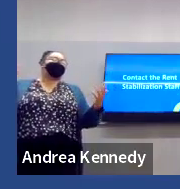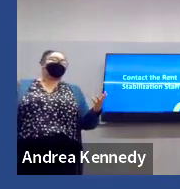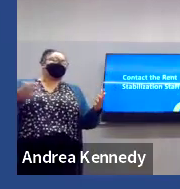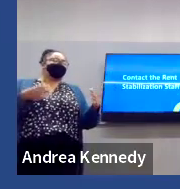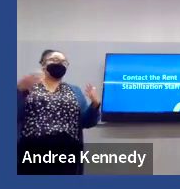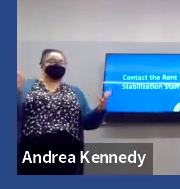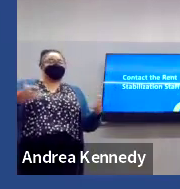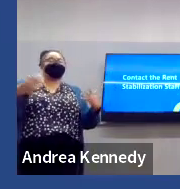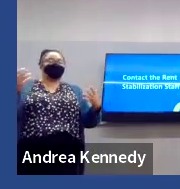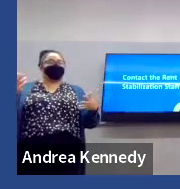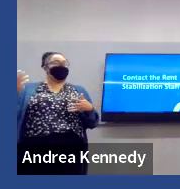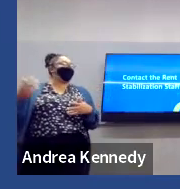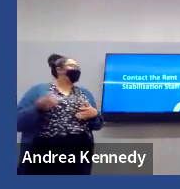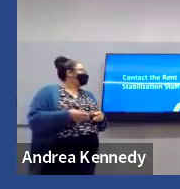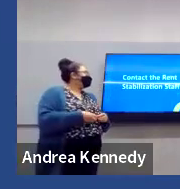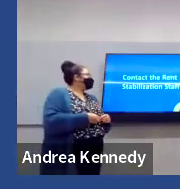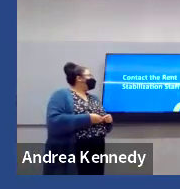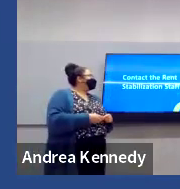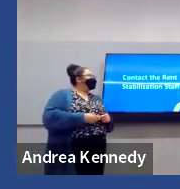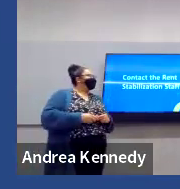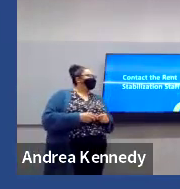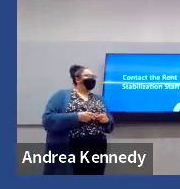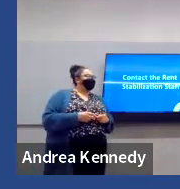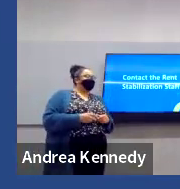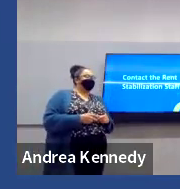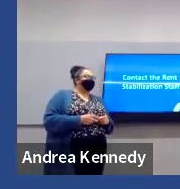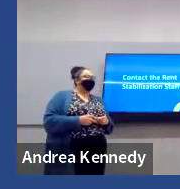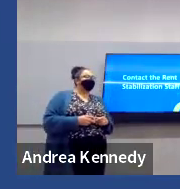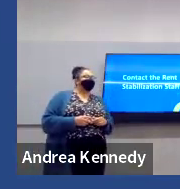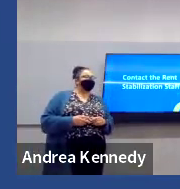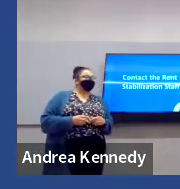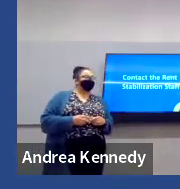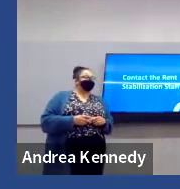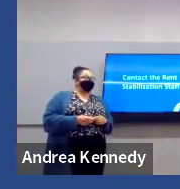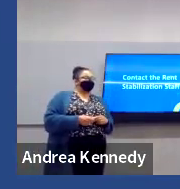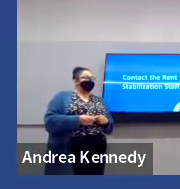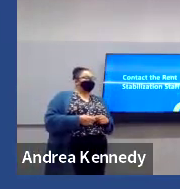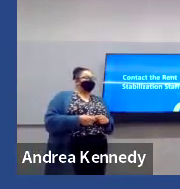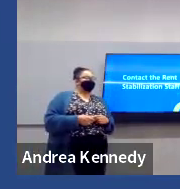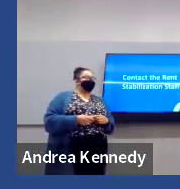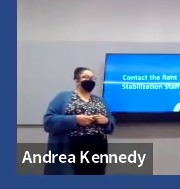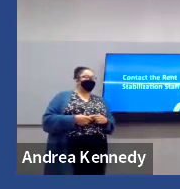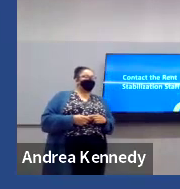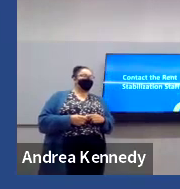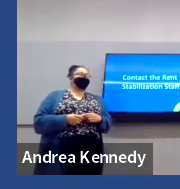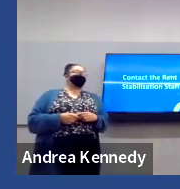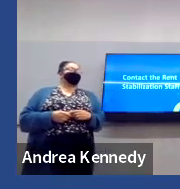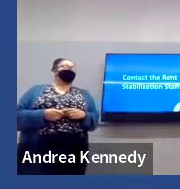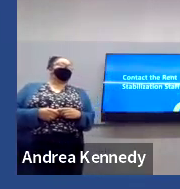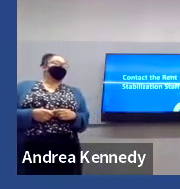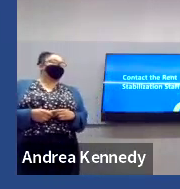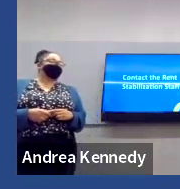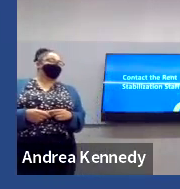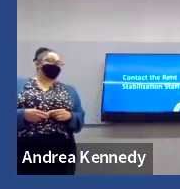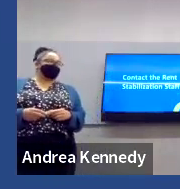it, when all this comes up for you. Yo sé que esto es mucho, pero si ustedes tienen